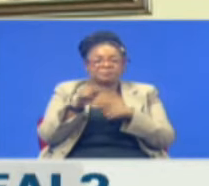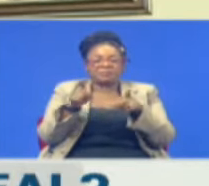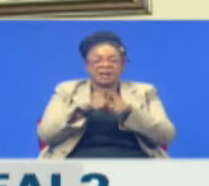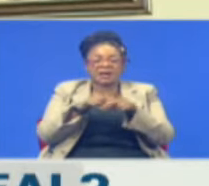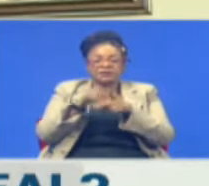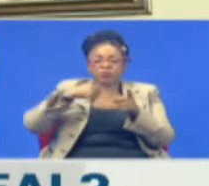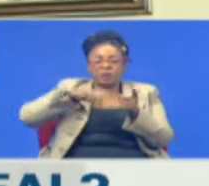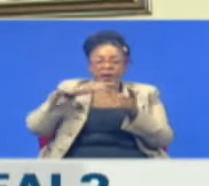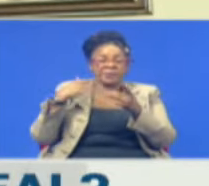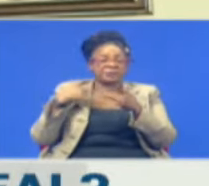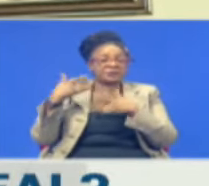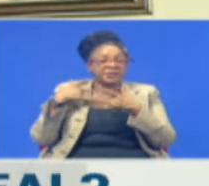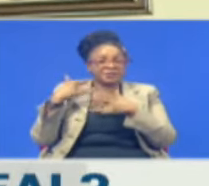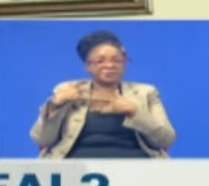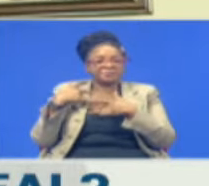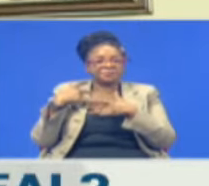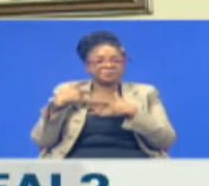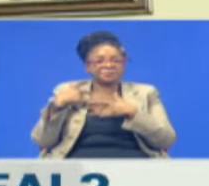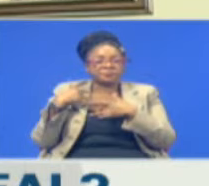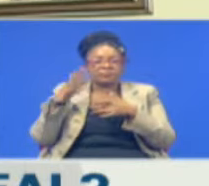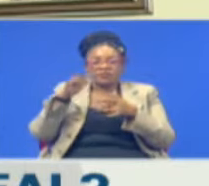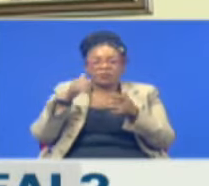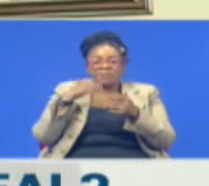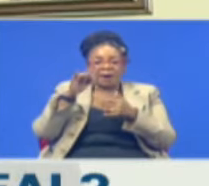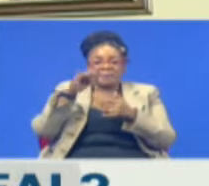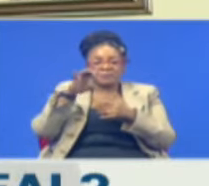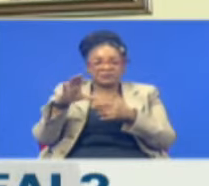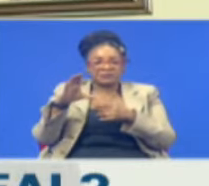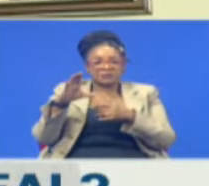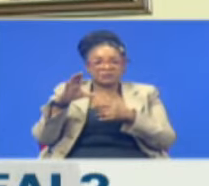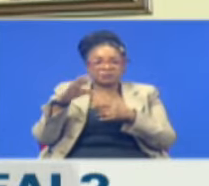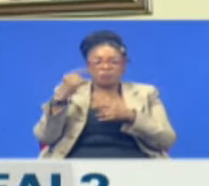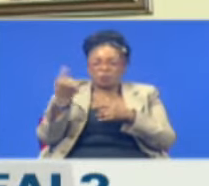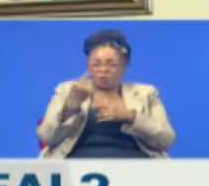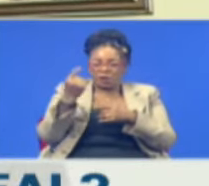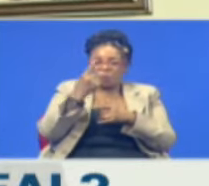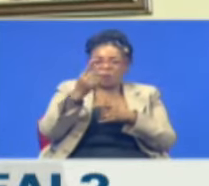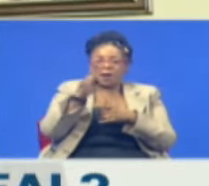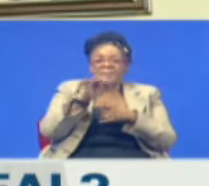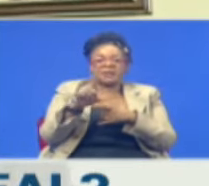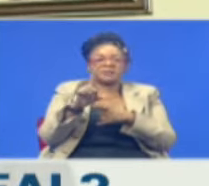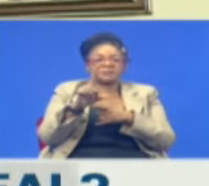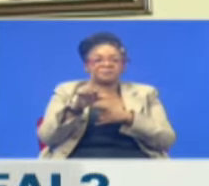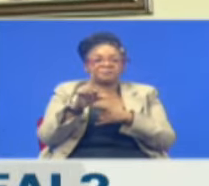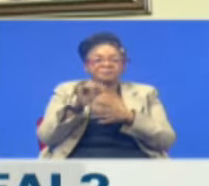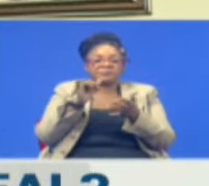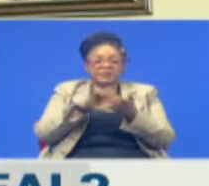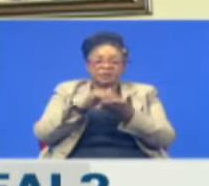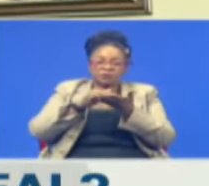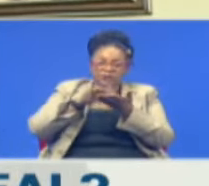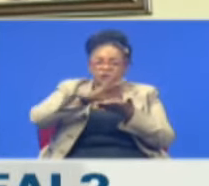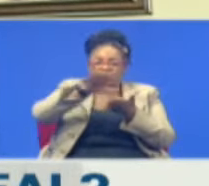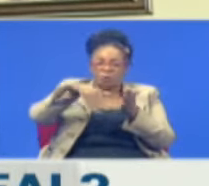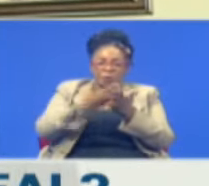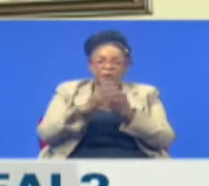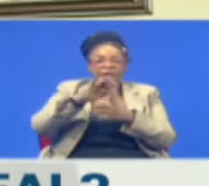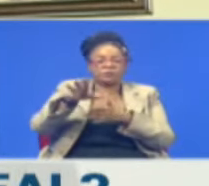concerned, from IBC, there was only one bill that was sent to all the counties.